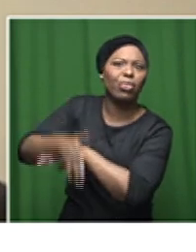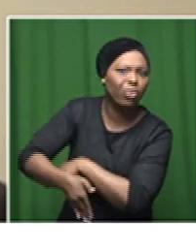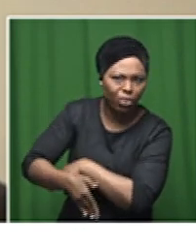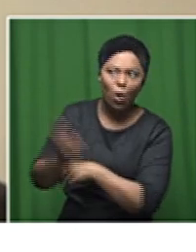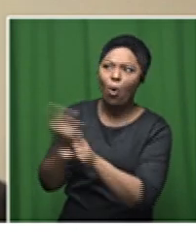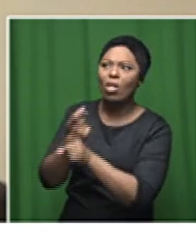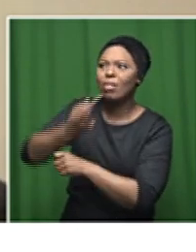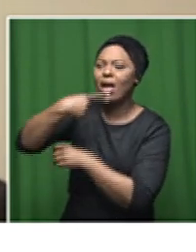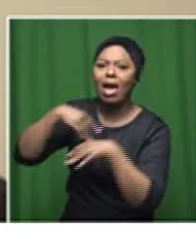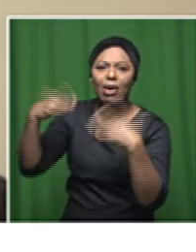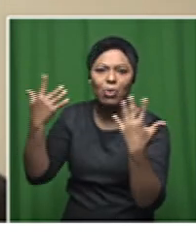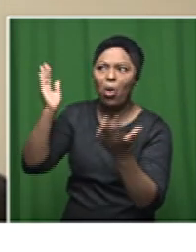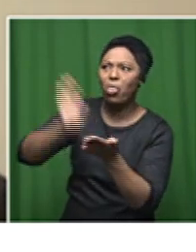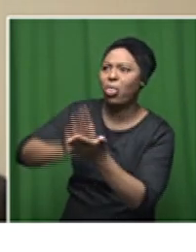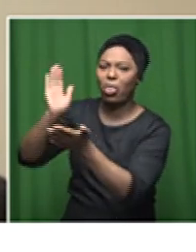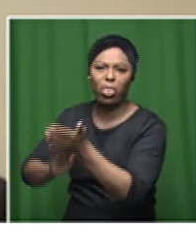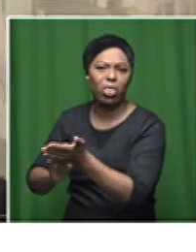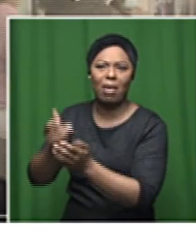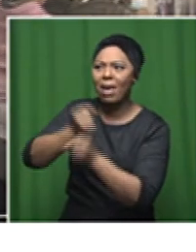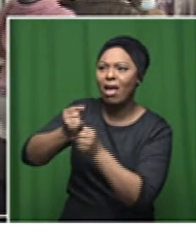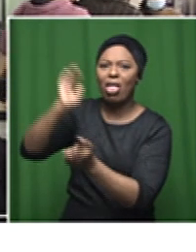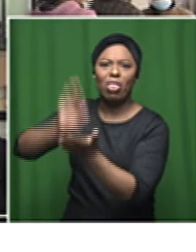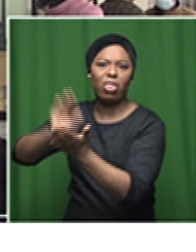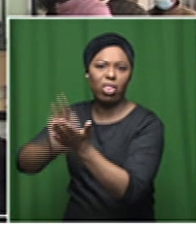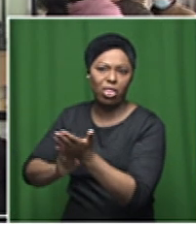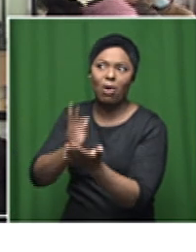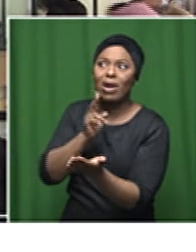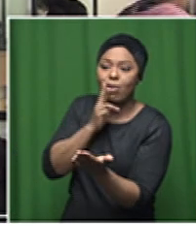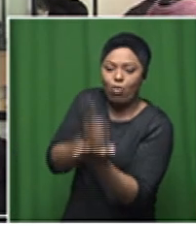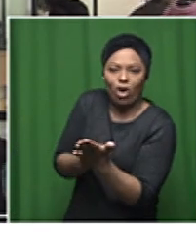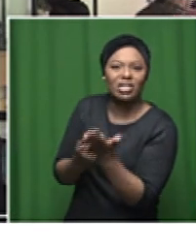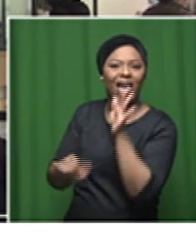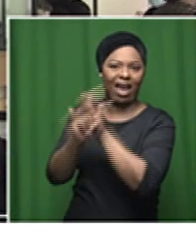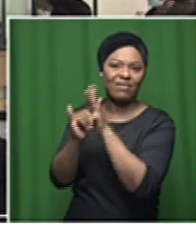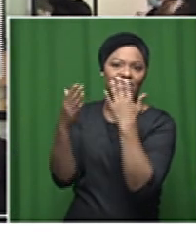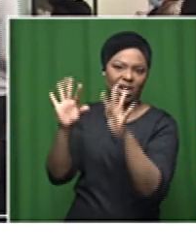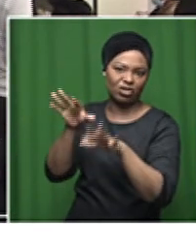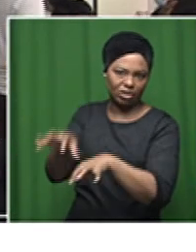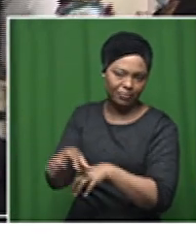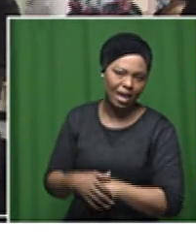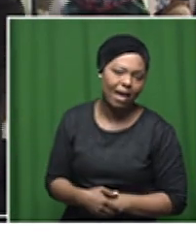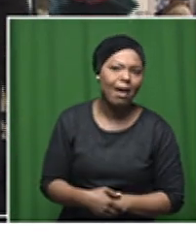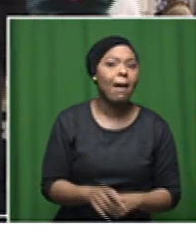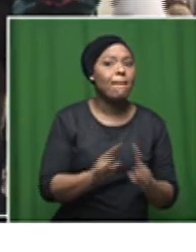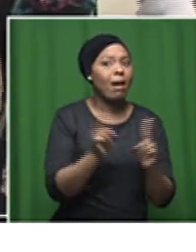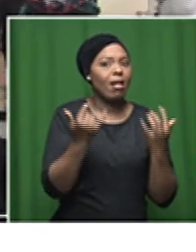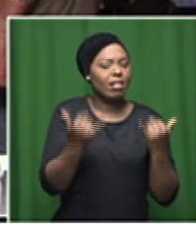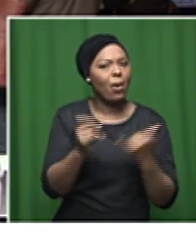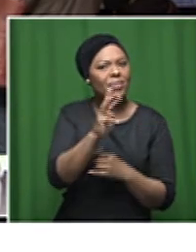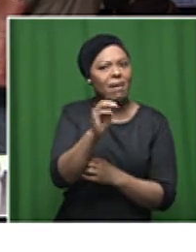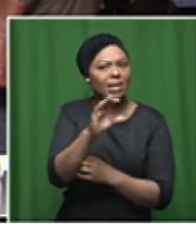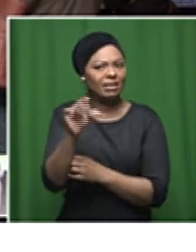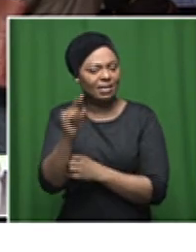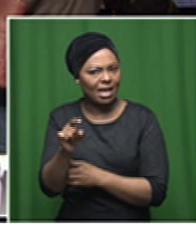just that now we have a report that we are showing. But I would like to say it here that MEC